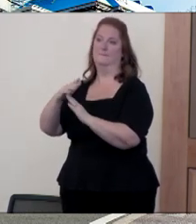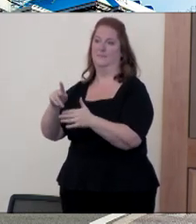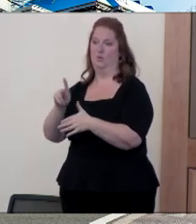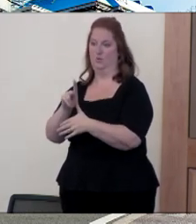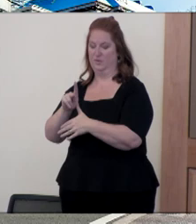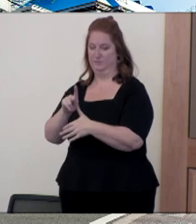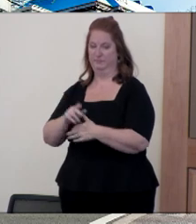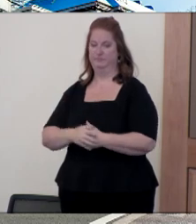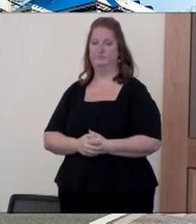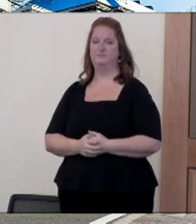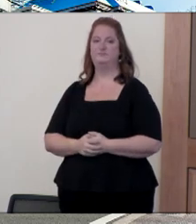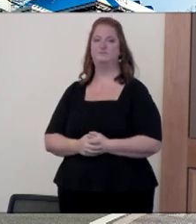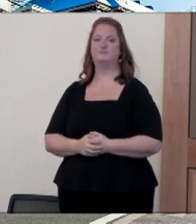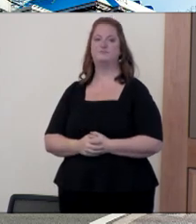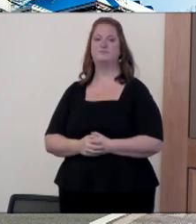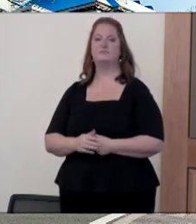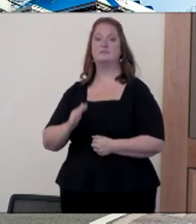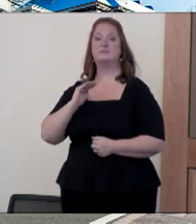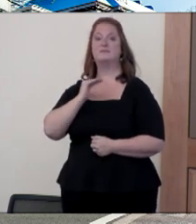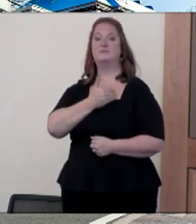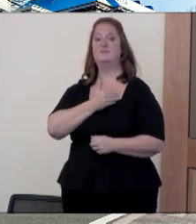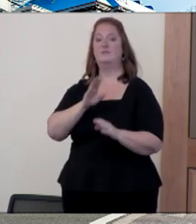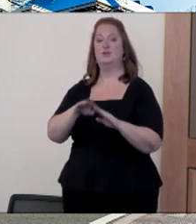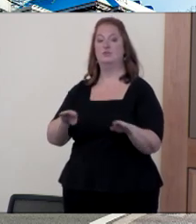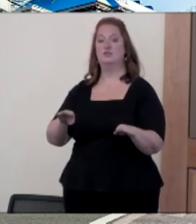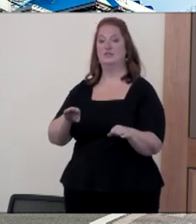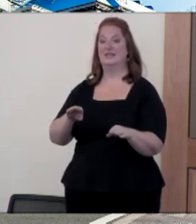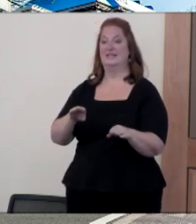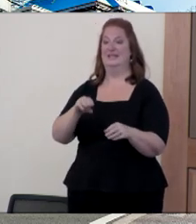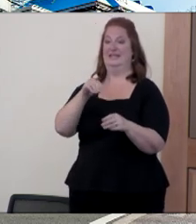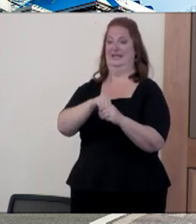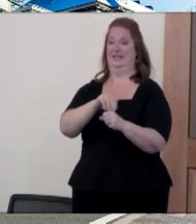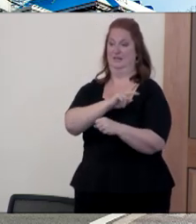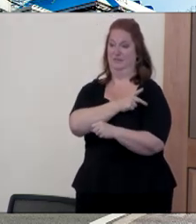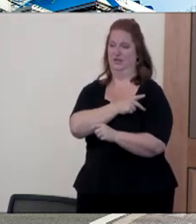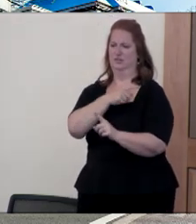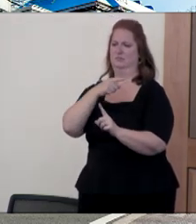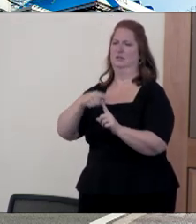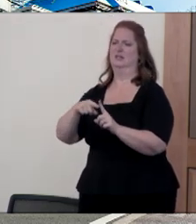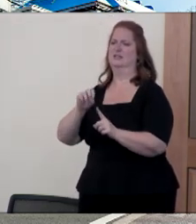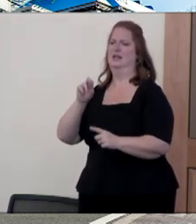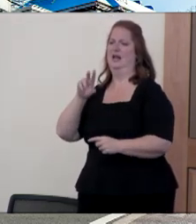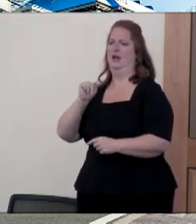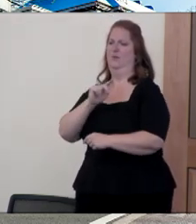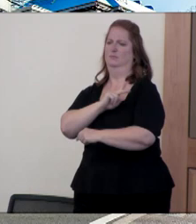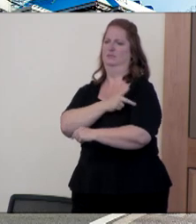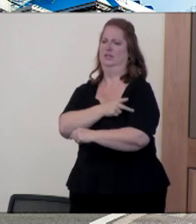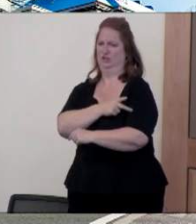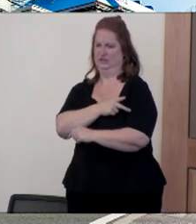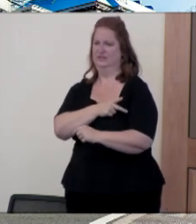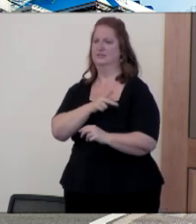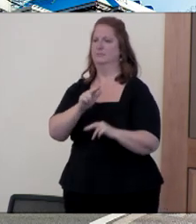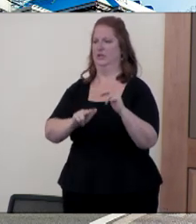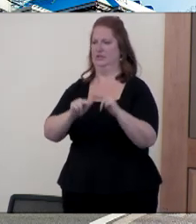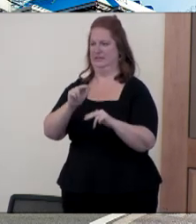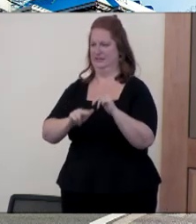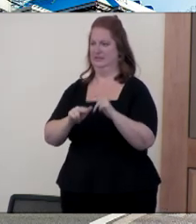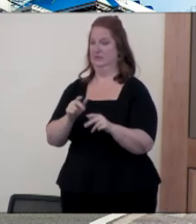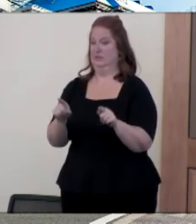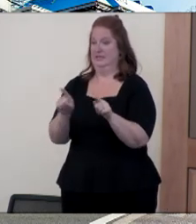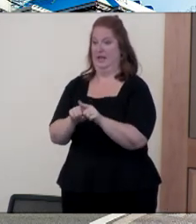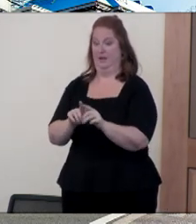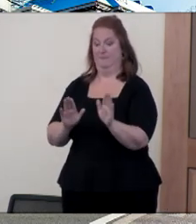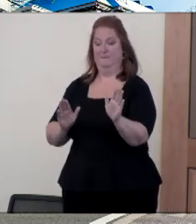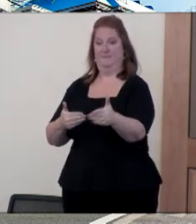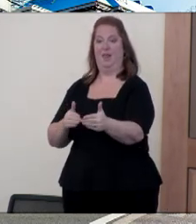underway are both our children's inpatient and our adult outpatient pavilions, on the same block, by